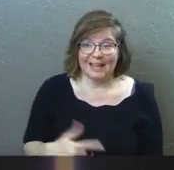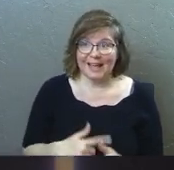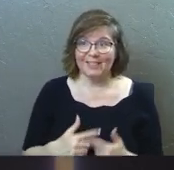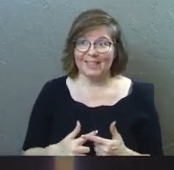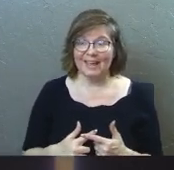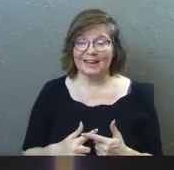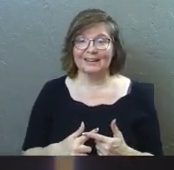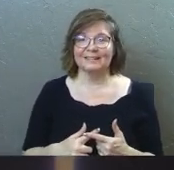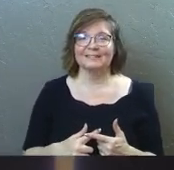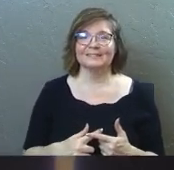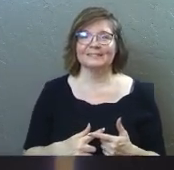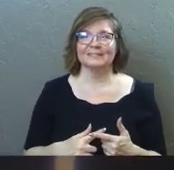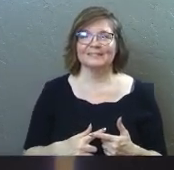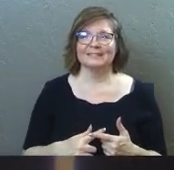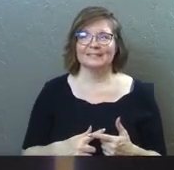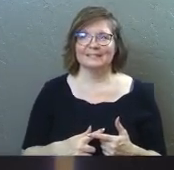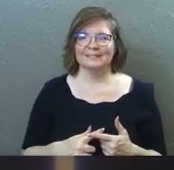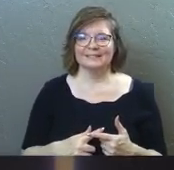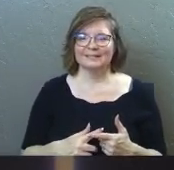And then this